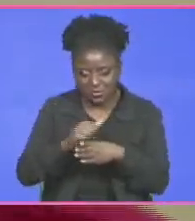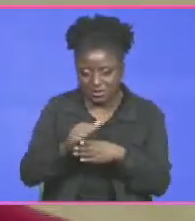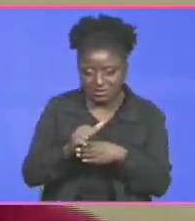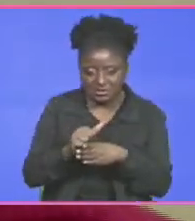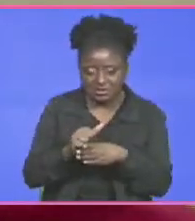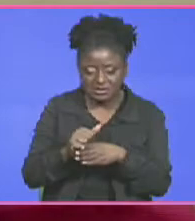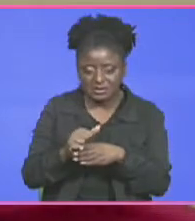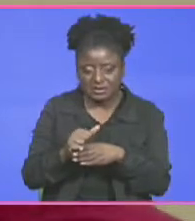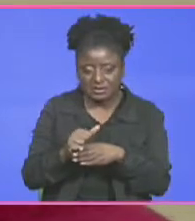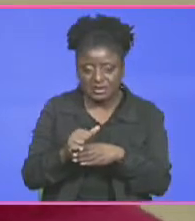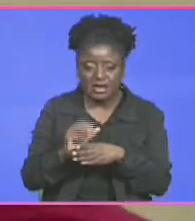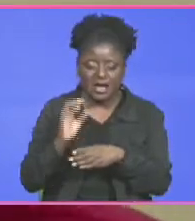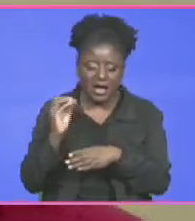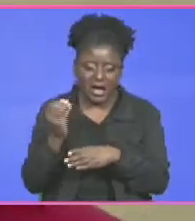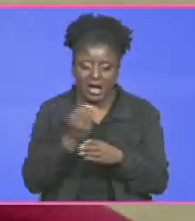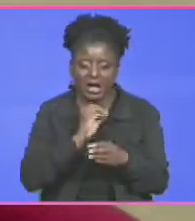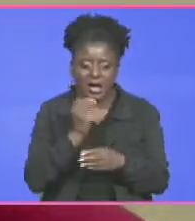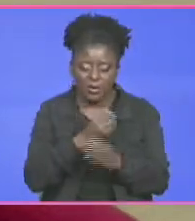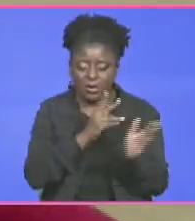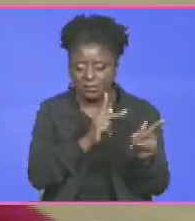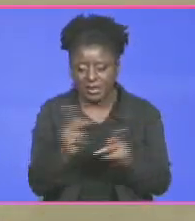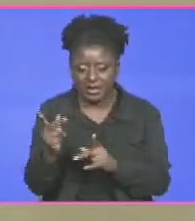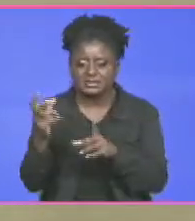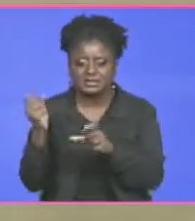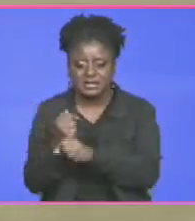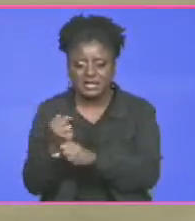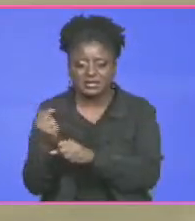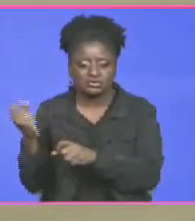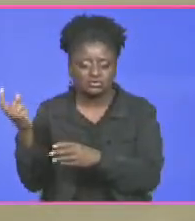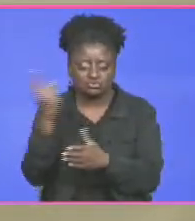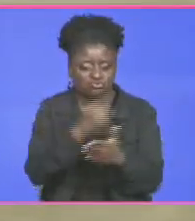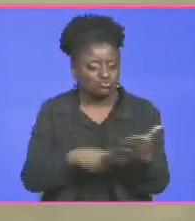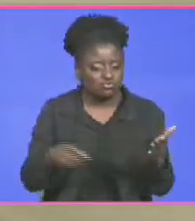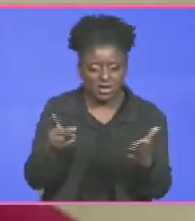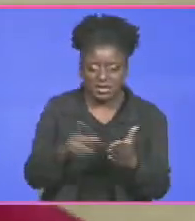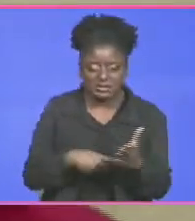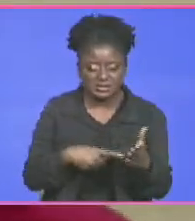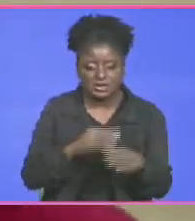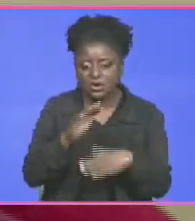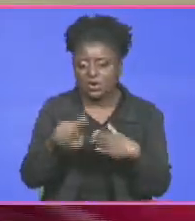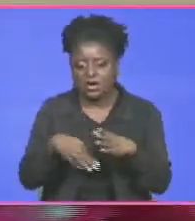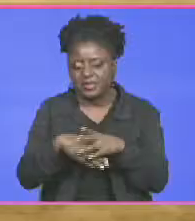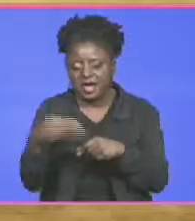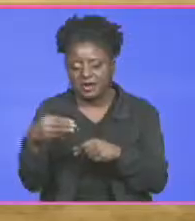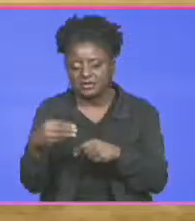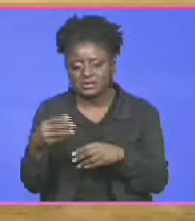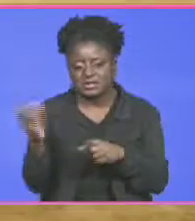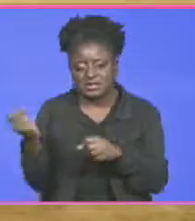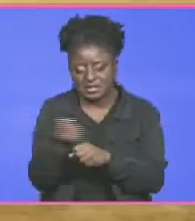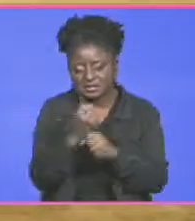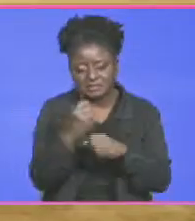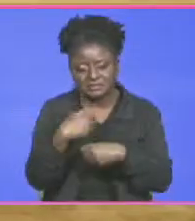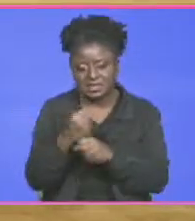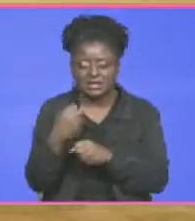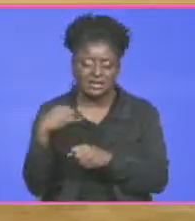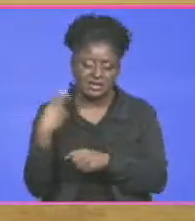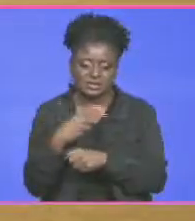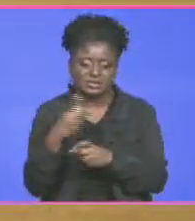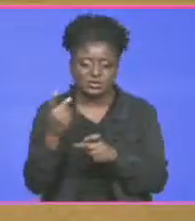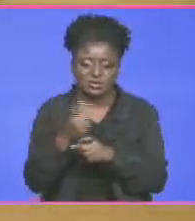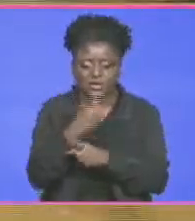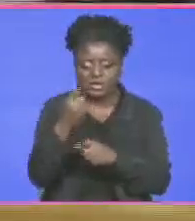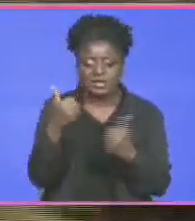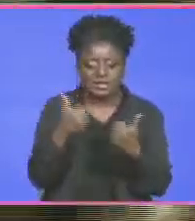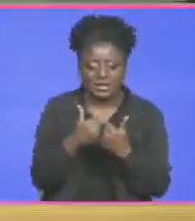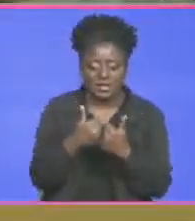strikes because strikes ran the game, and we had to catch the ball. So all the outs and all the hits made us in the game. SAC not done yet, they're